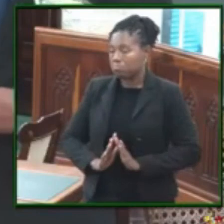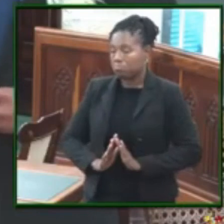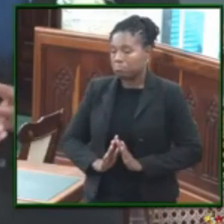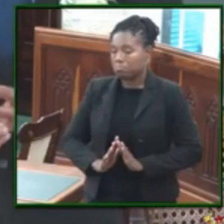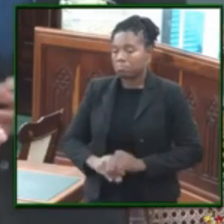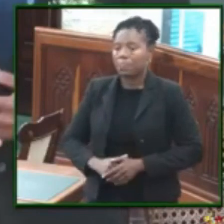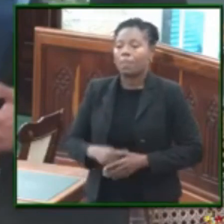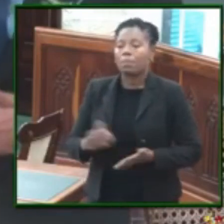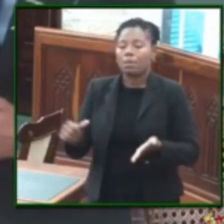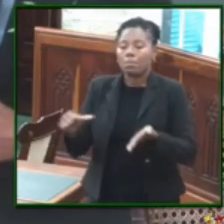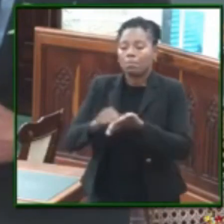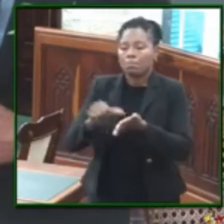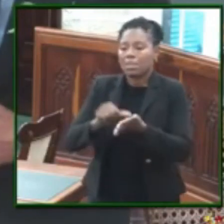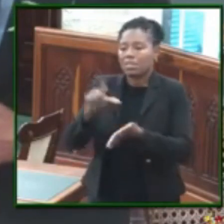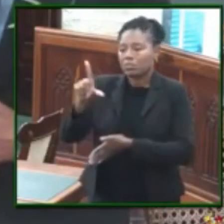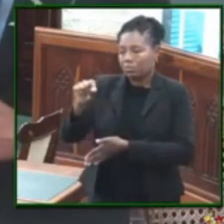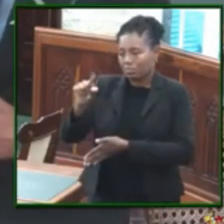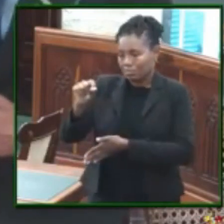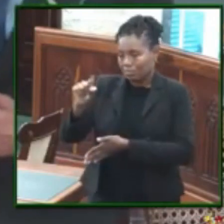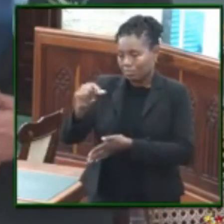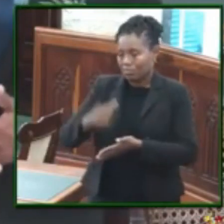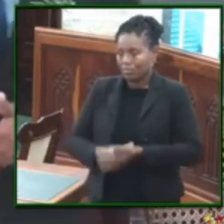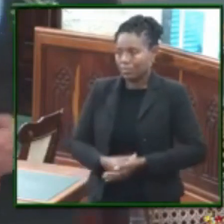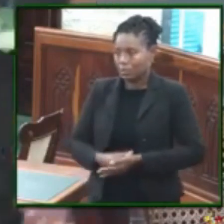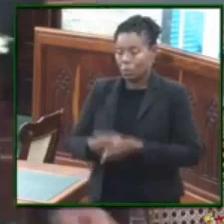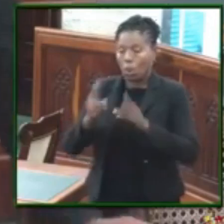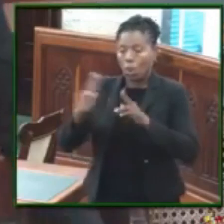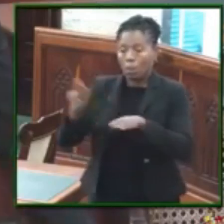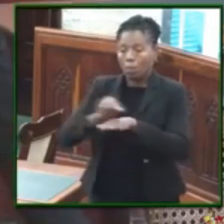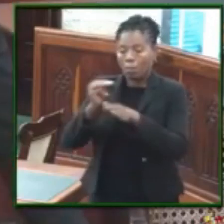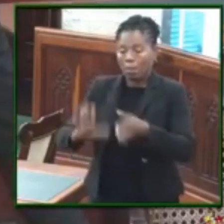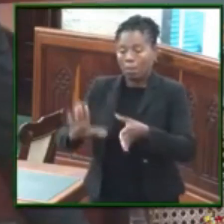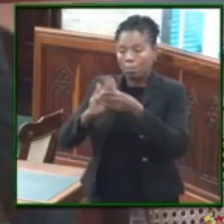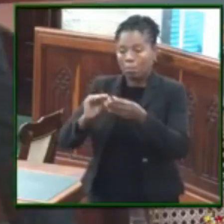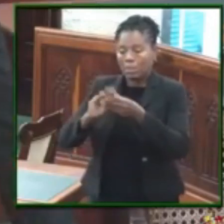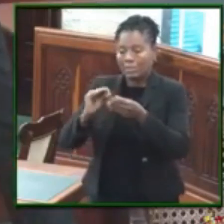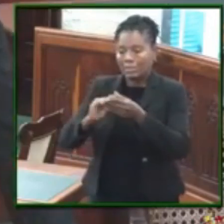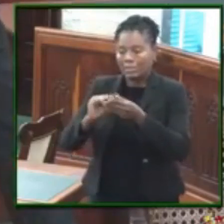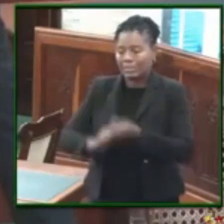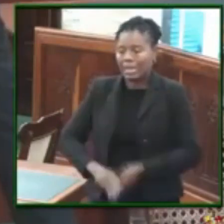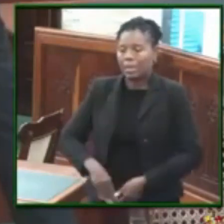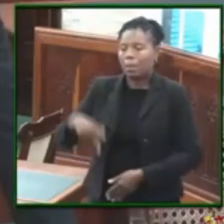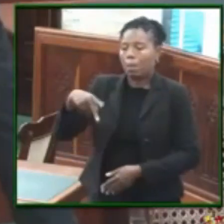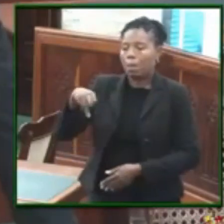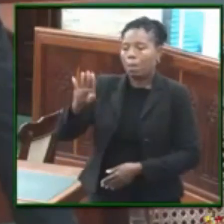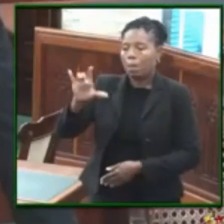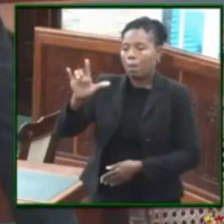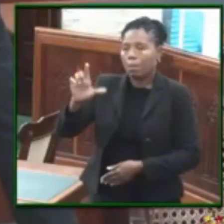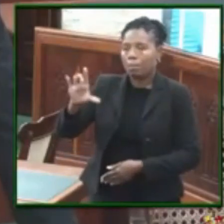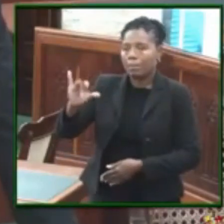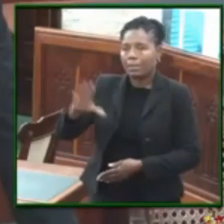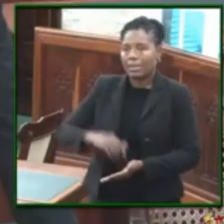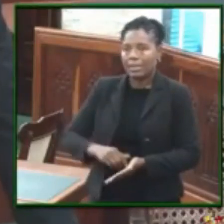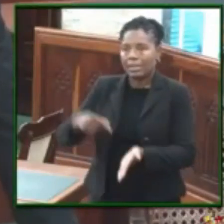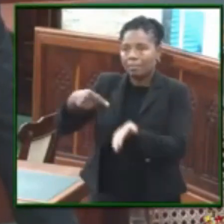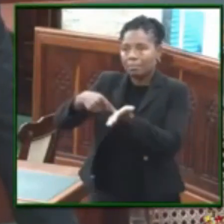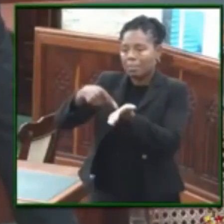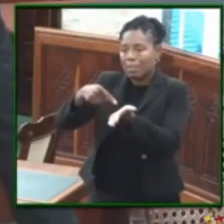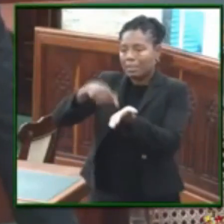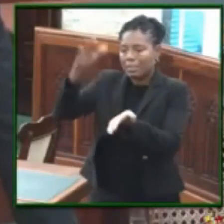but I moved to page 20, and the honourable member said the level of public debt has declined to slightly